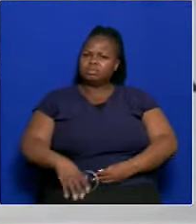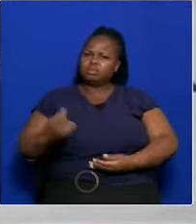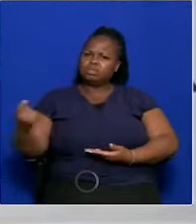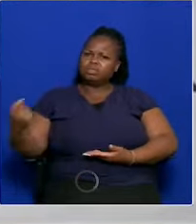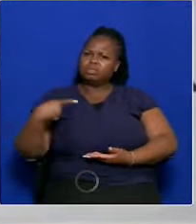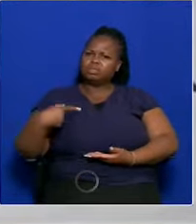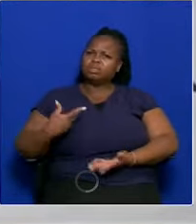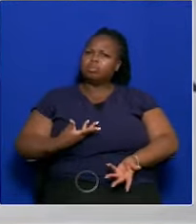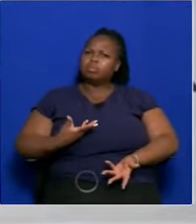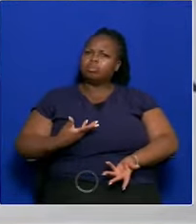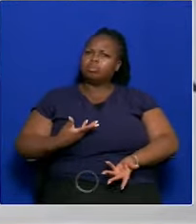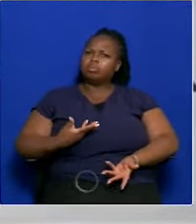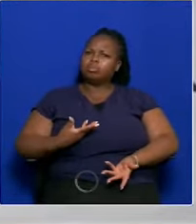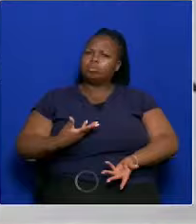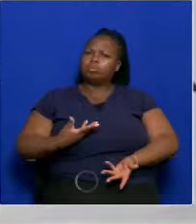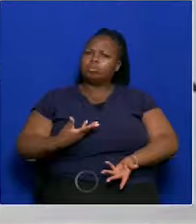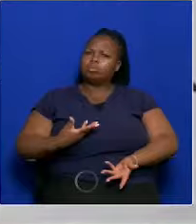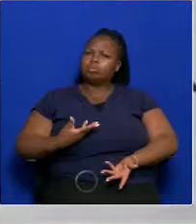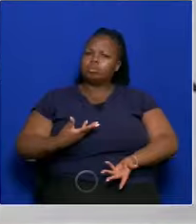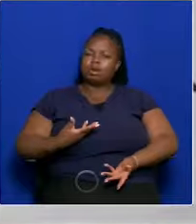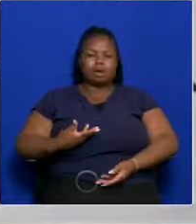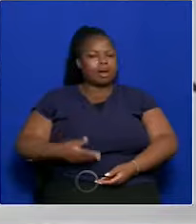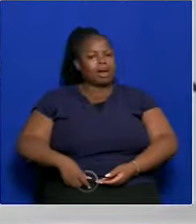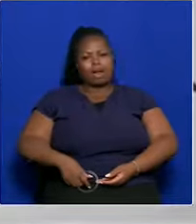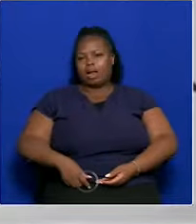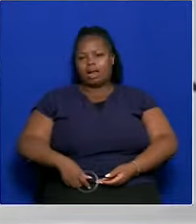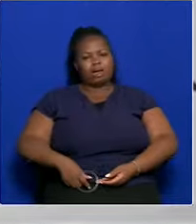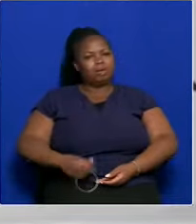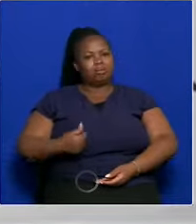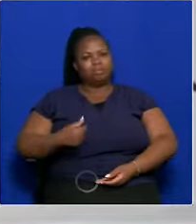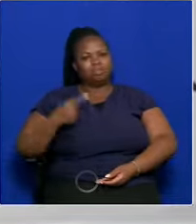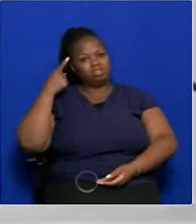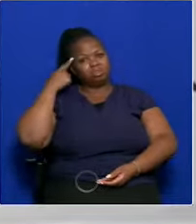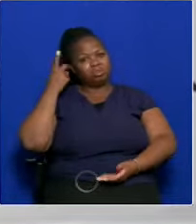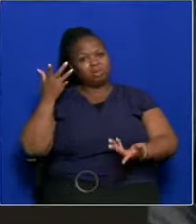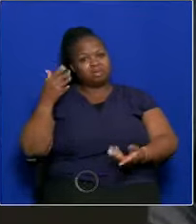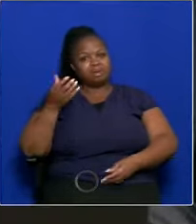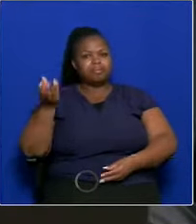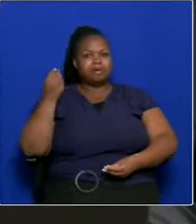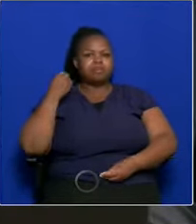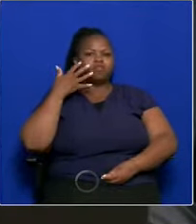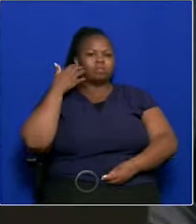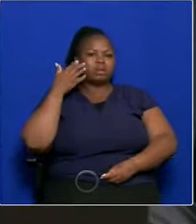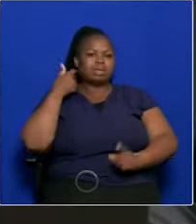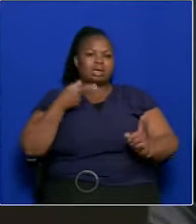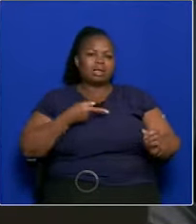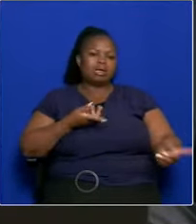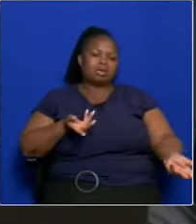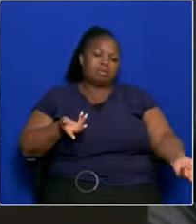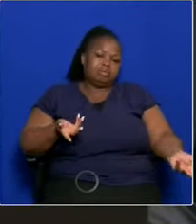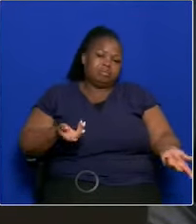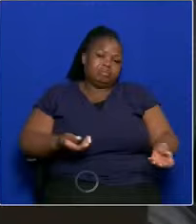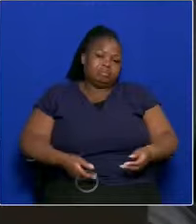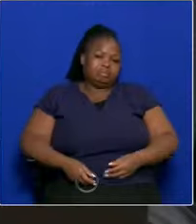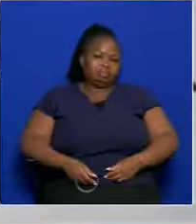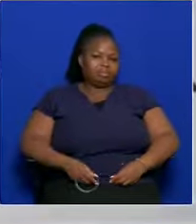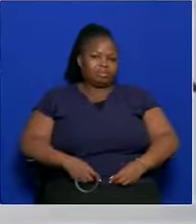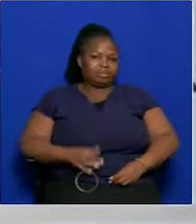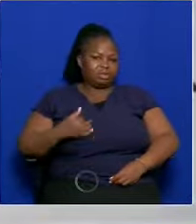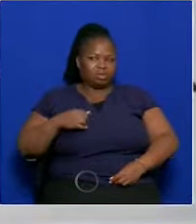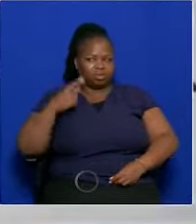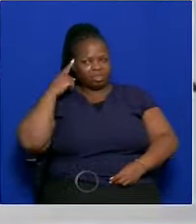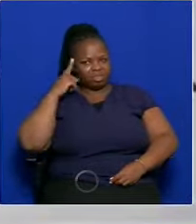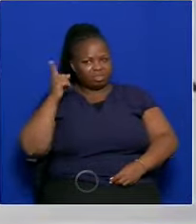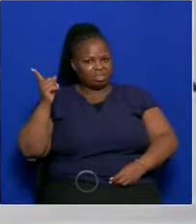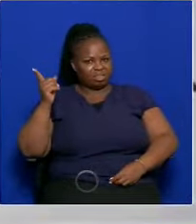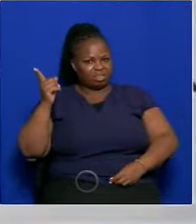are. I thought maybe he got it from Matlala. That was my take. But I don't believe he can. I don't want to